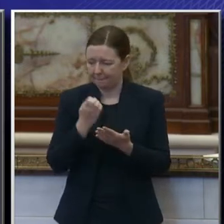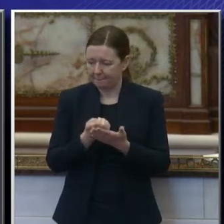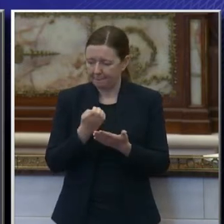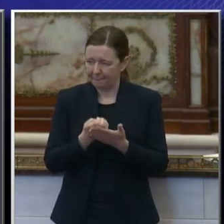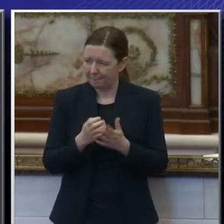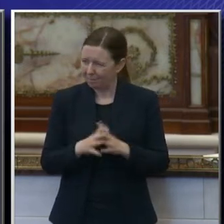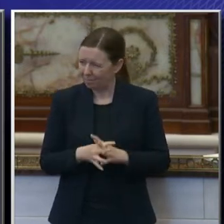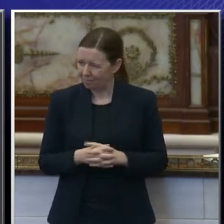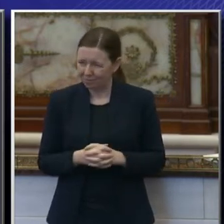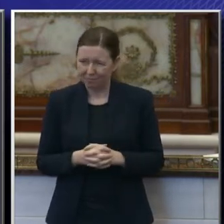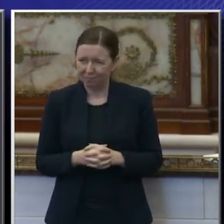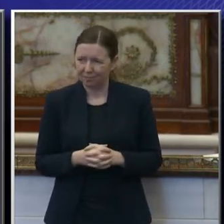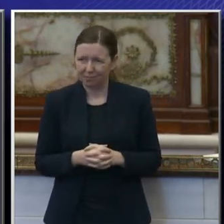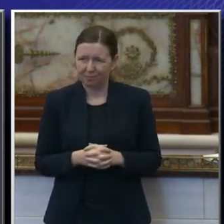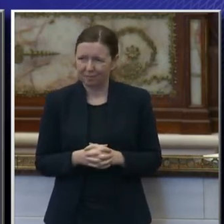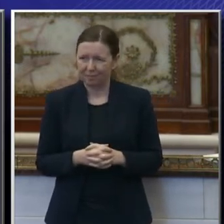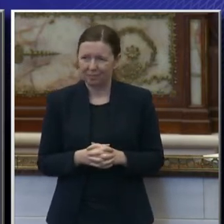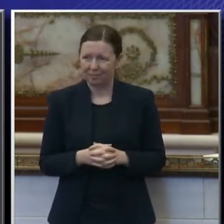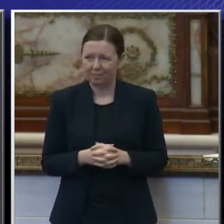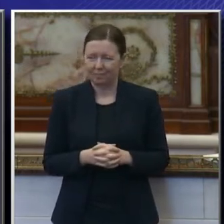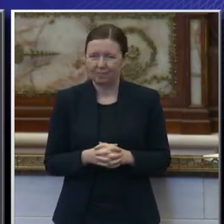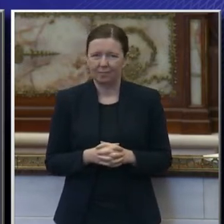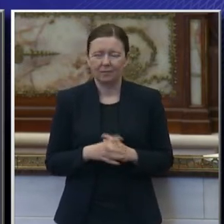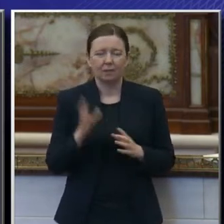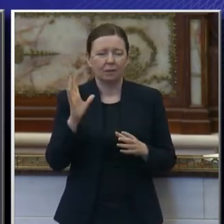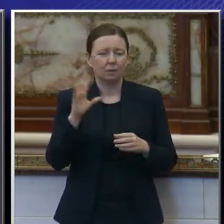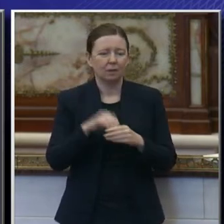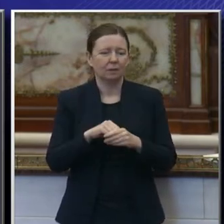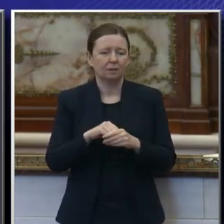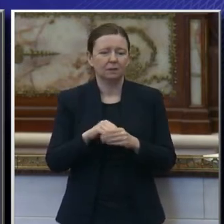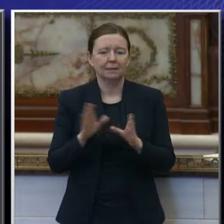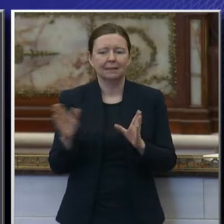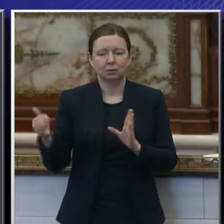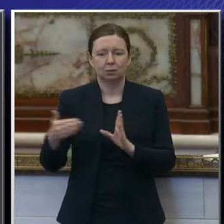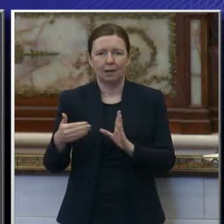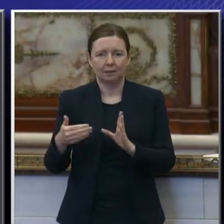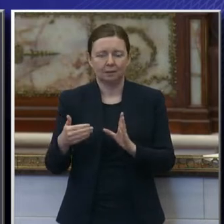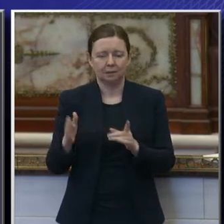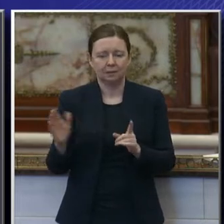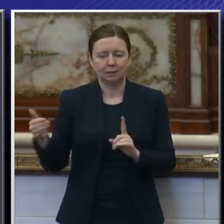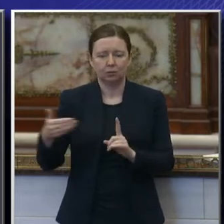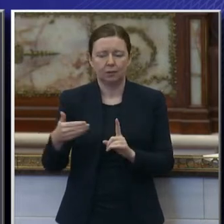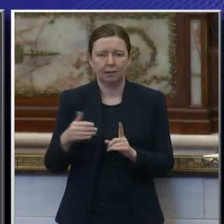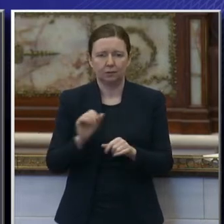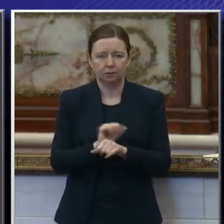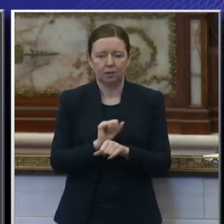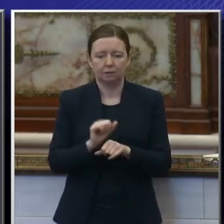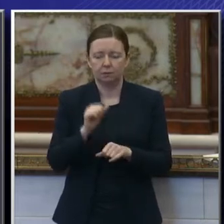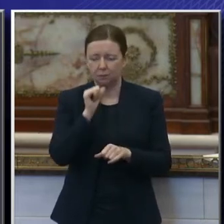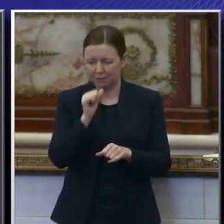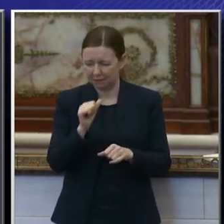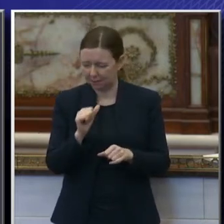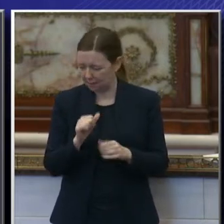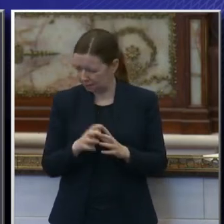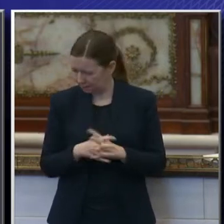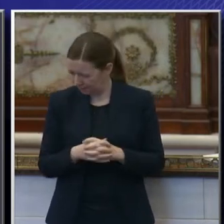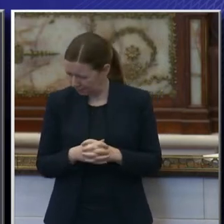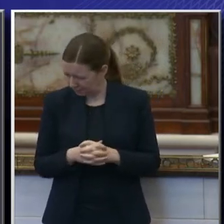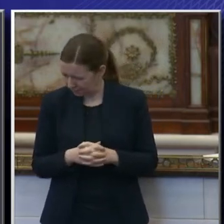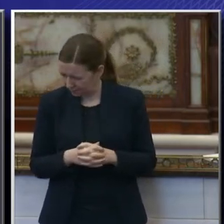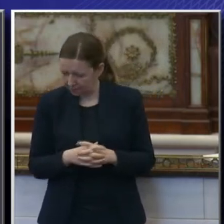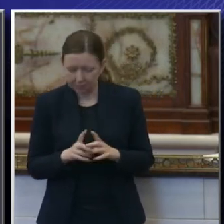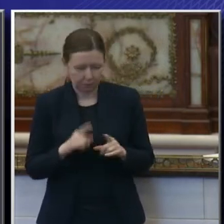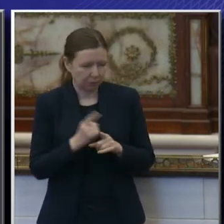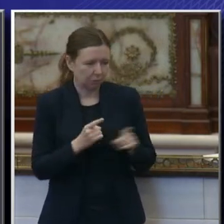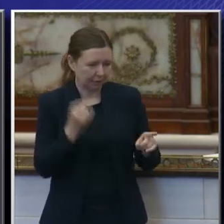that we are going to submit will also include indirect jobs, which we did not talk about today. And you hit it on the head.